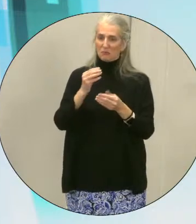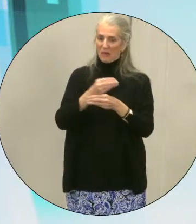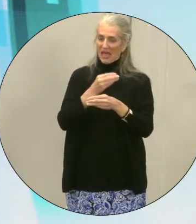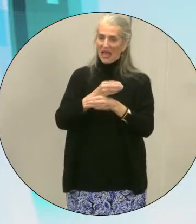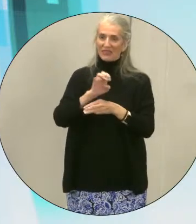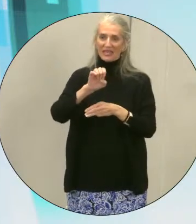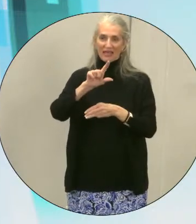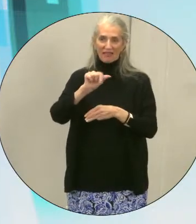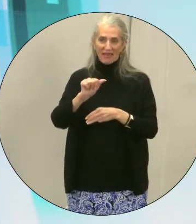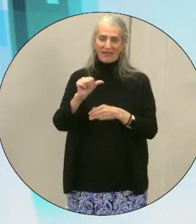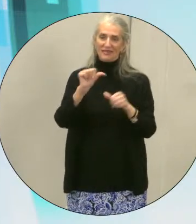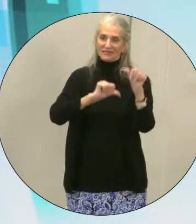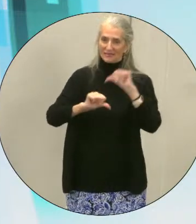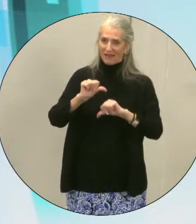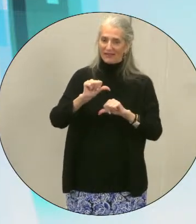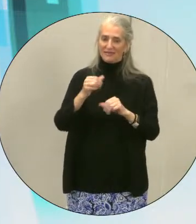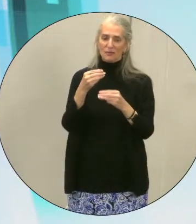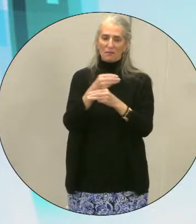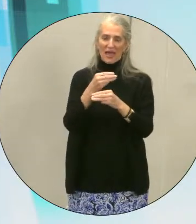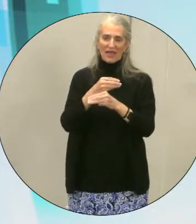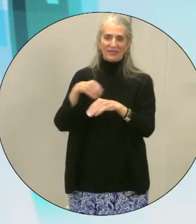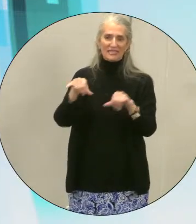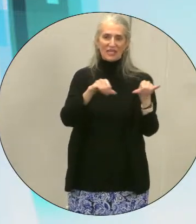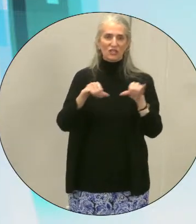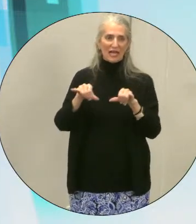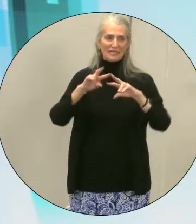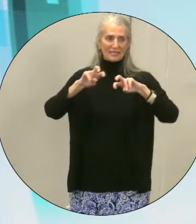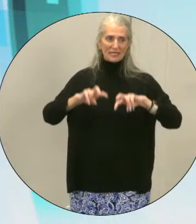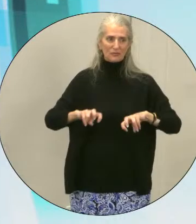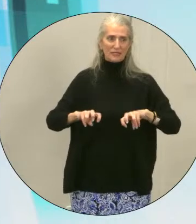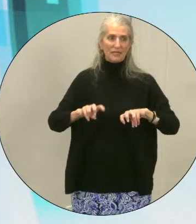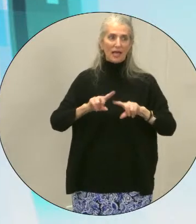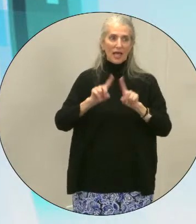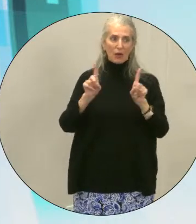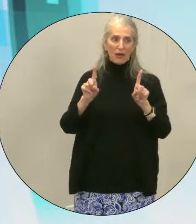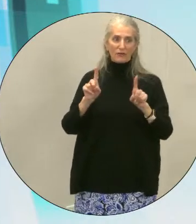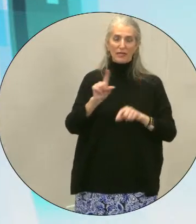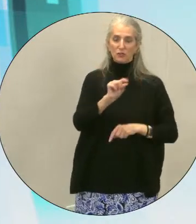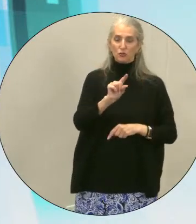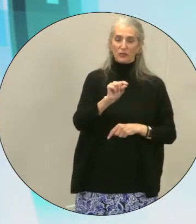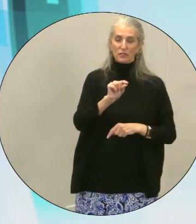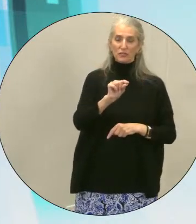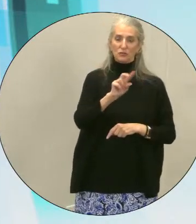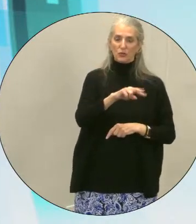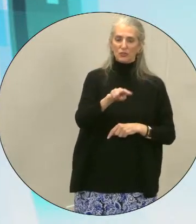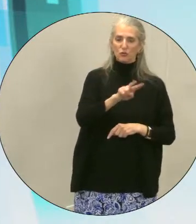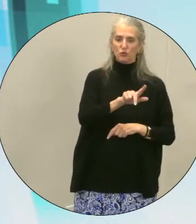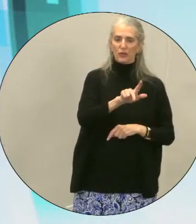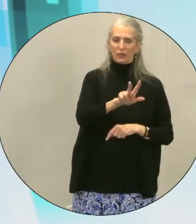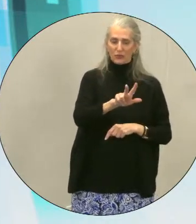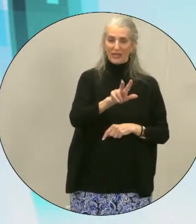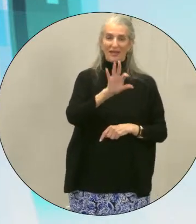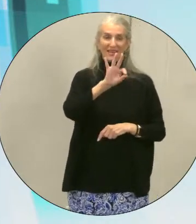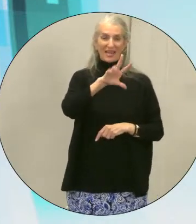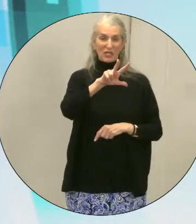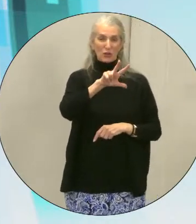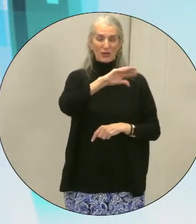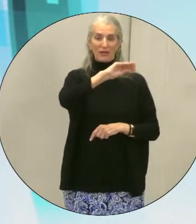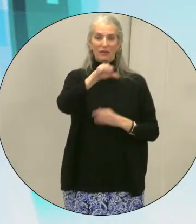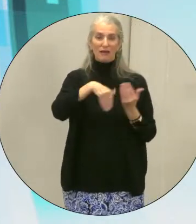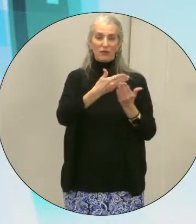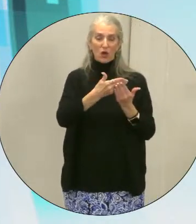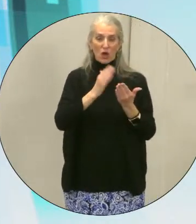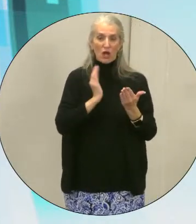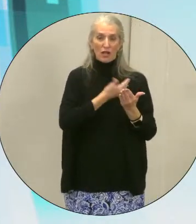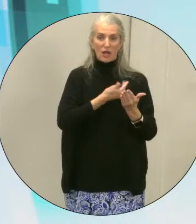science, MAP standardized assessments. However, in the school year 22-23, 93 of all Berkeley grade 4